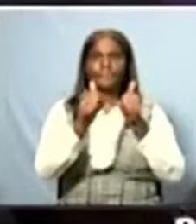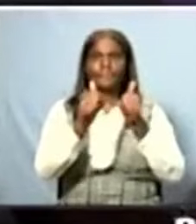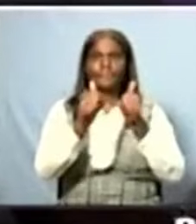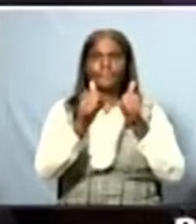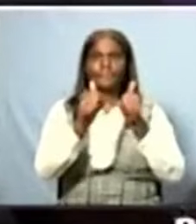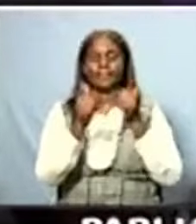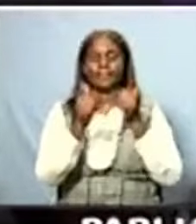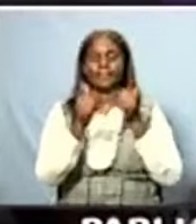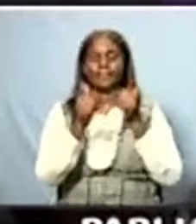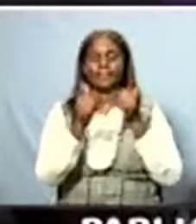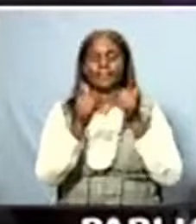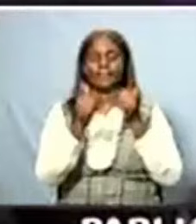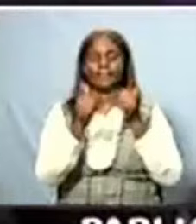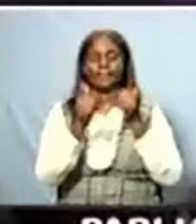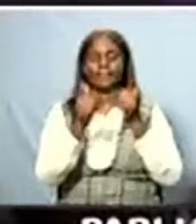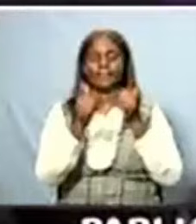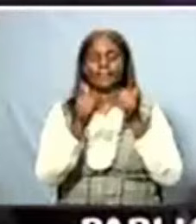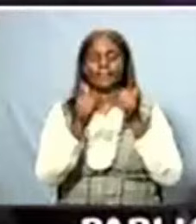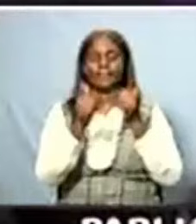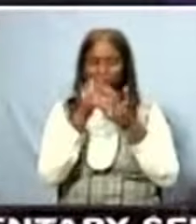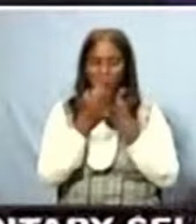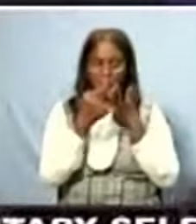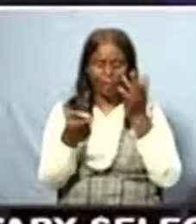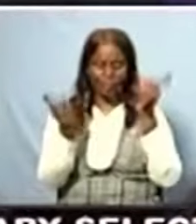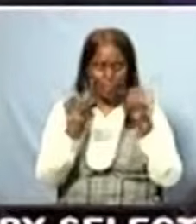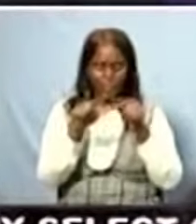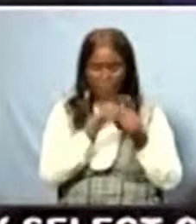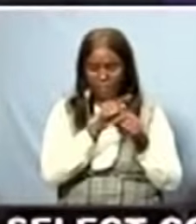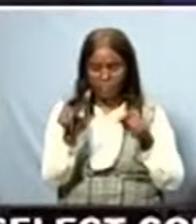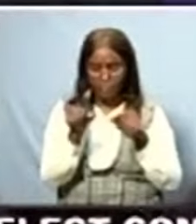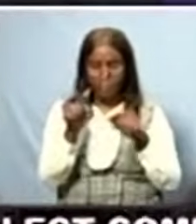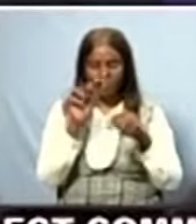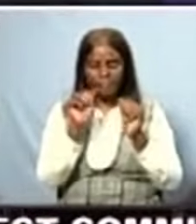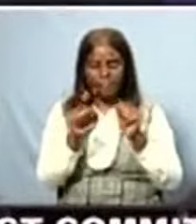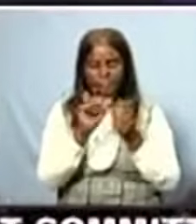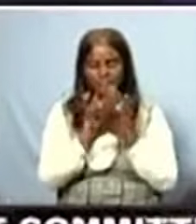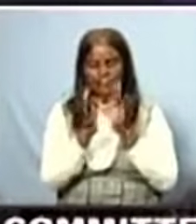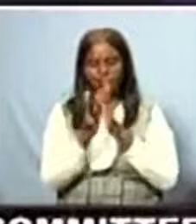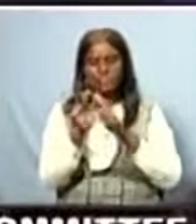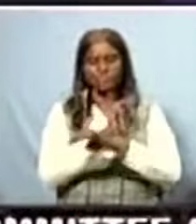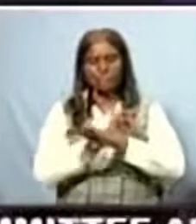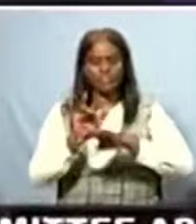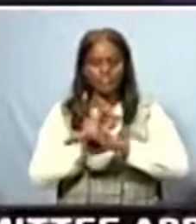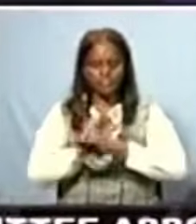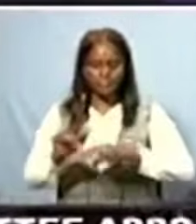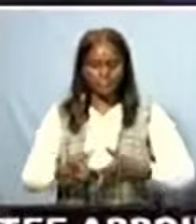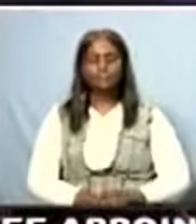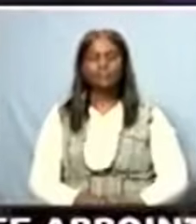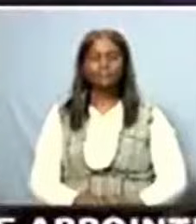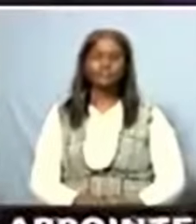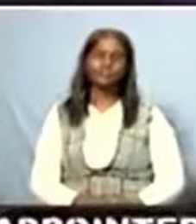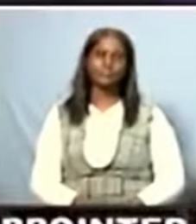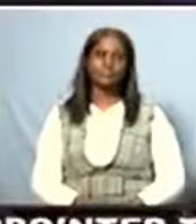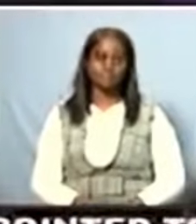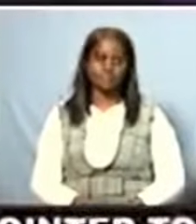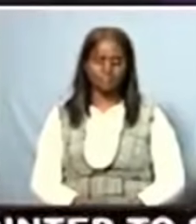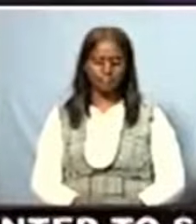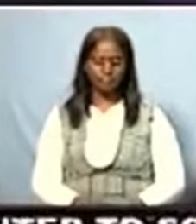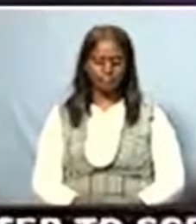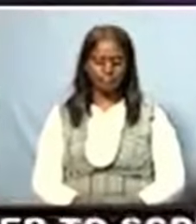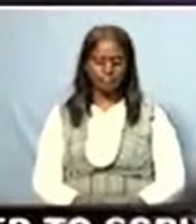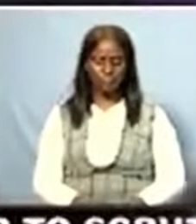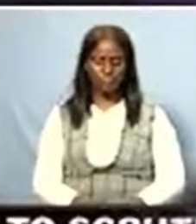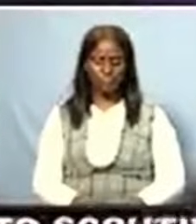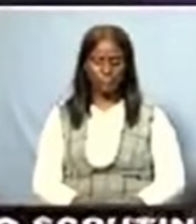So it then gives a parameter for when the seat can become vacant. I submit, Chair.